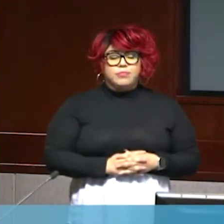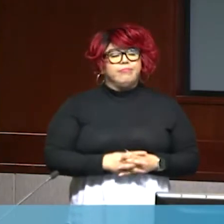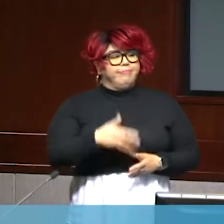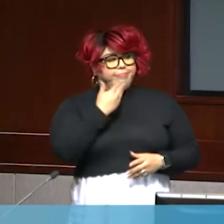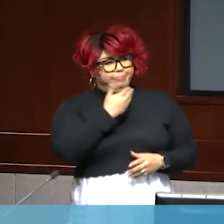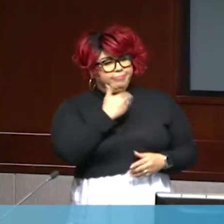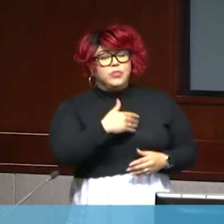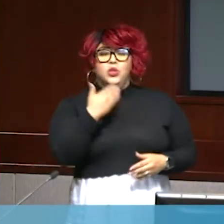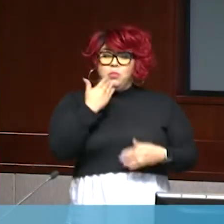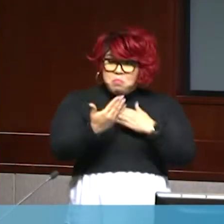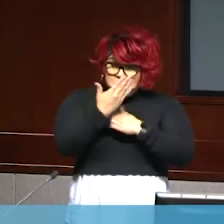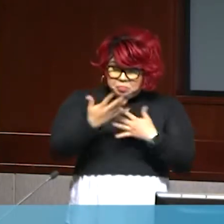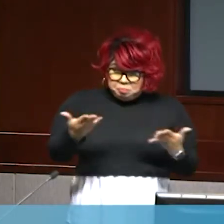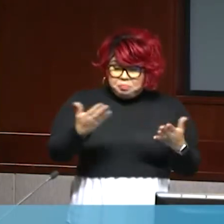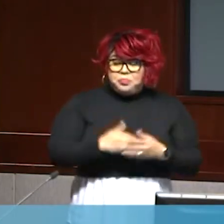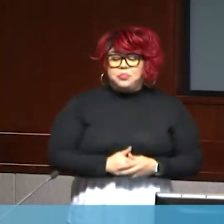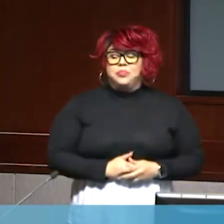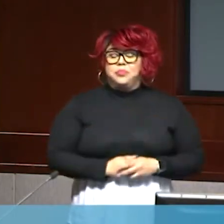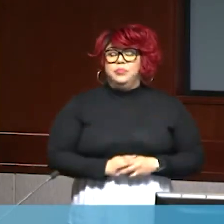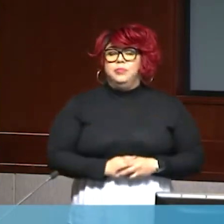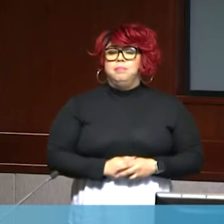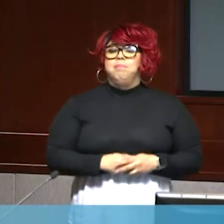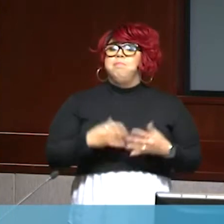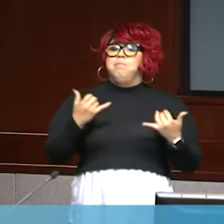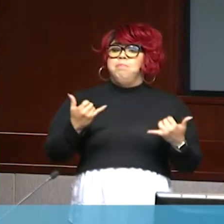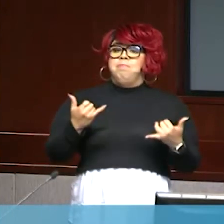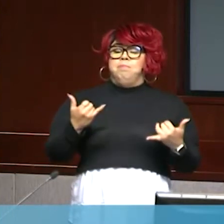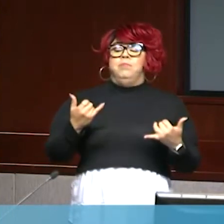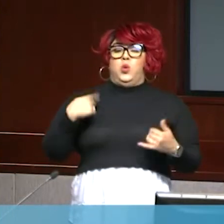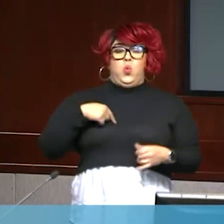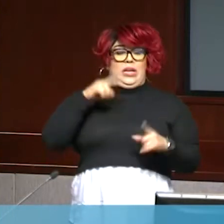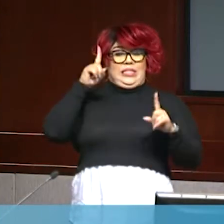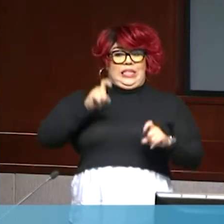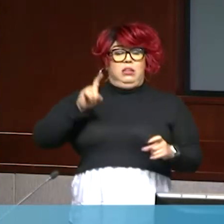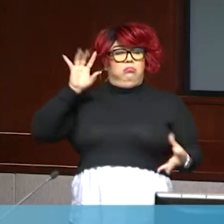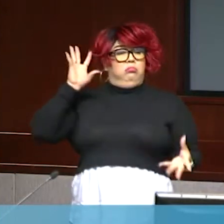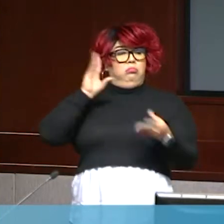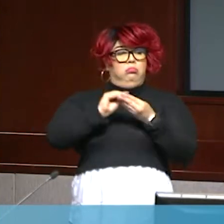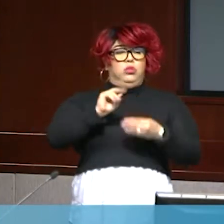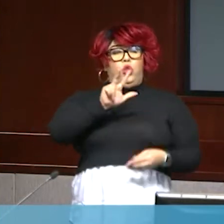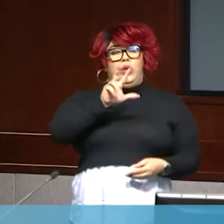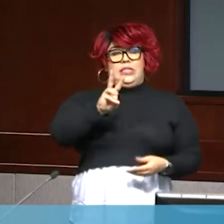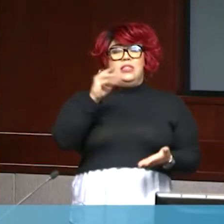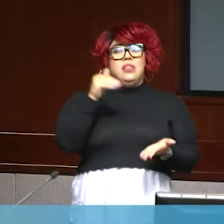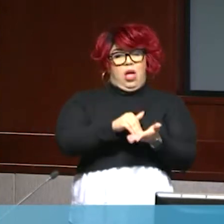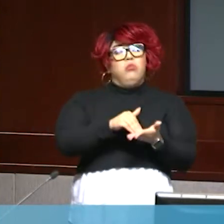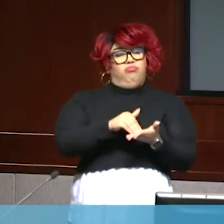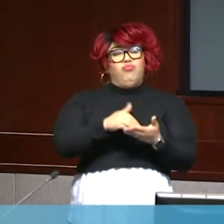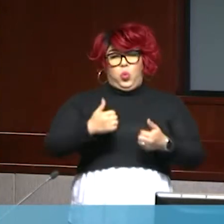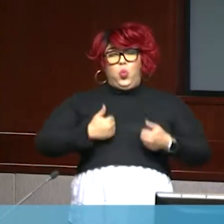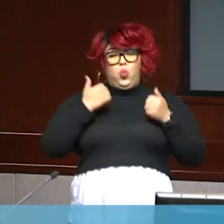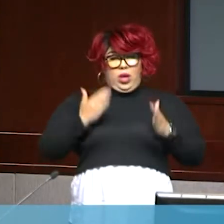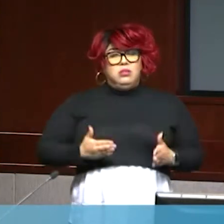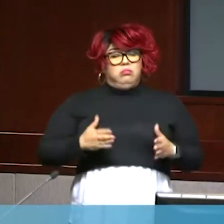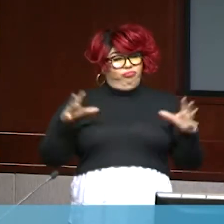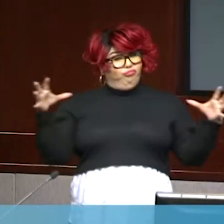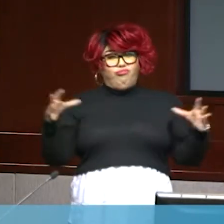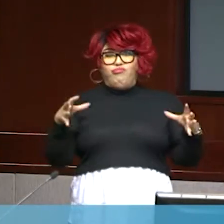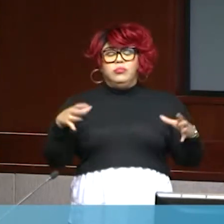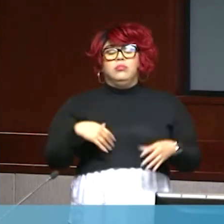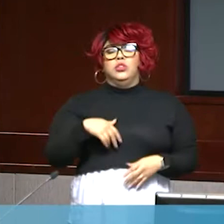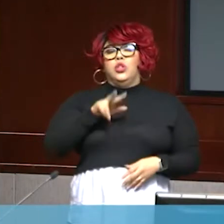Thanks, Megan. Good morning, everybody. Today, we've tested in Kern County 36,000 residents for